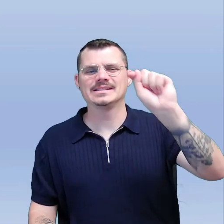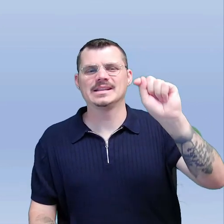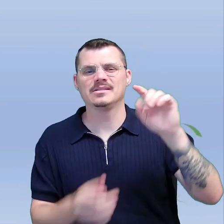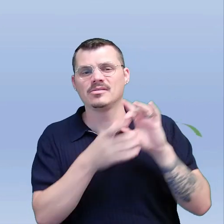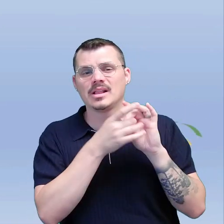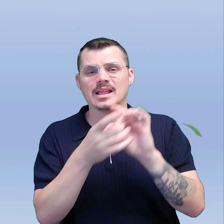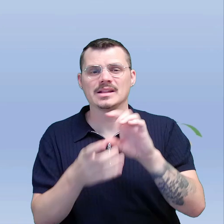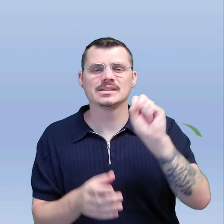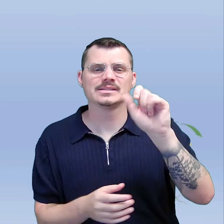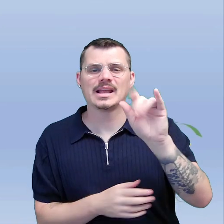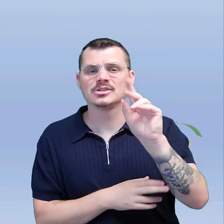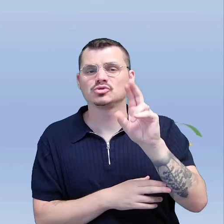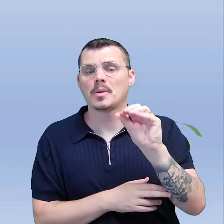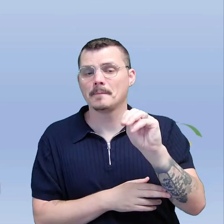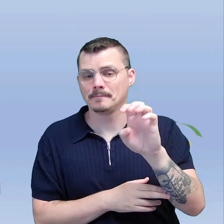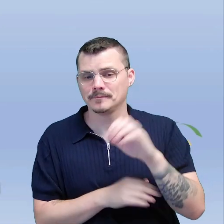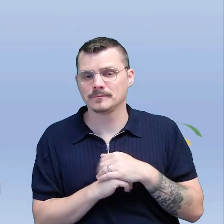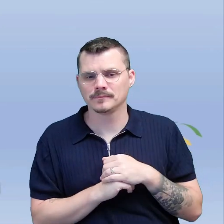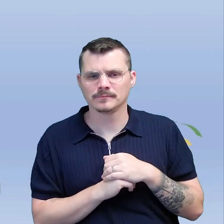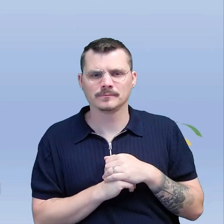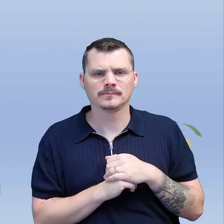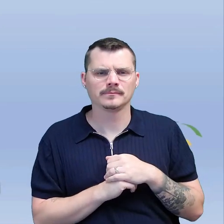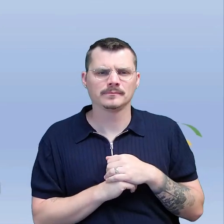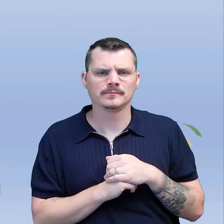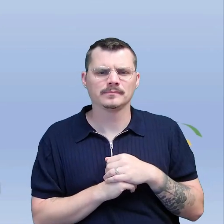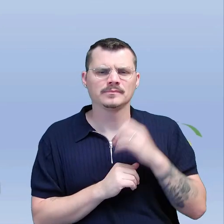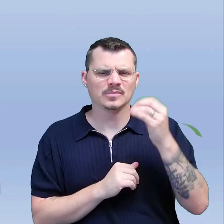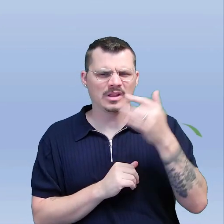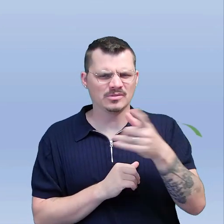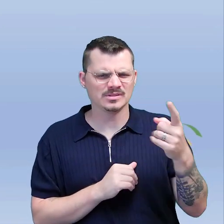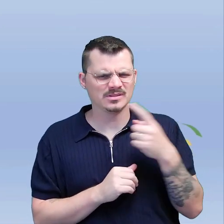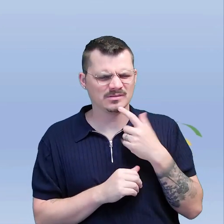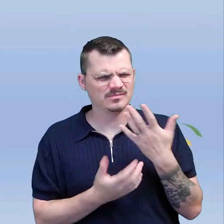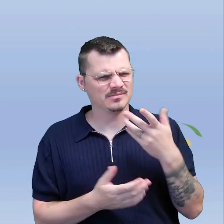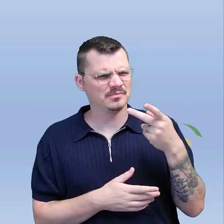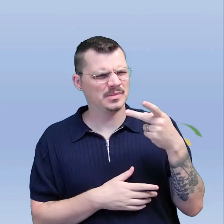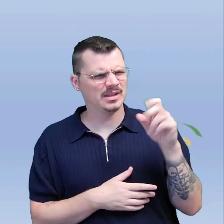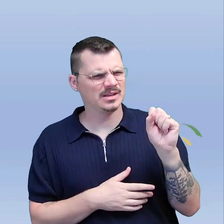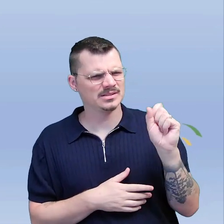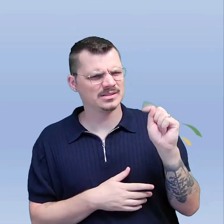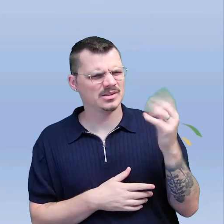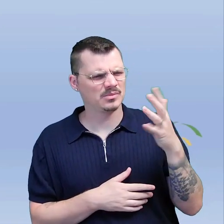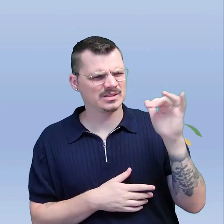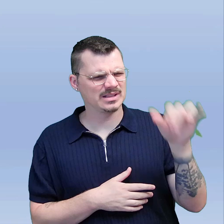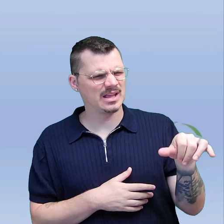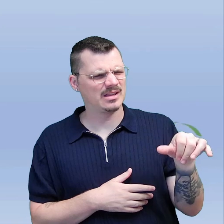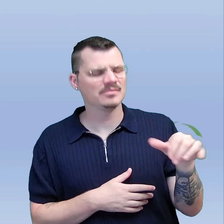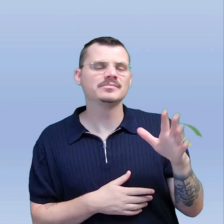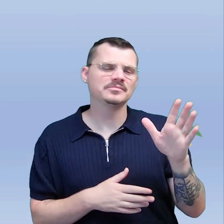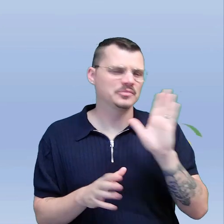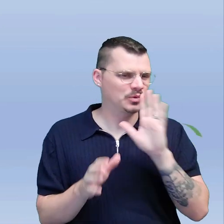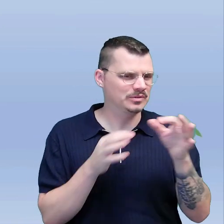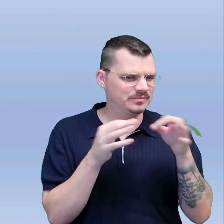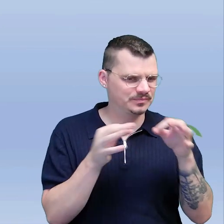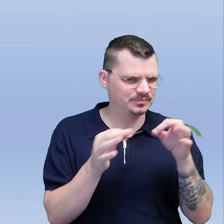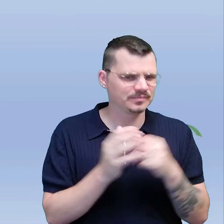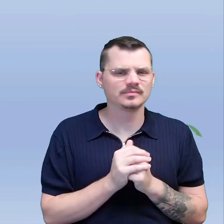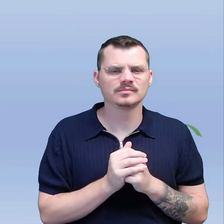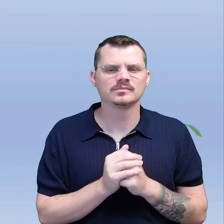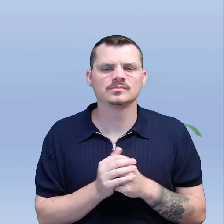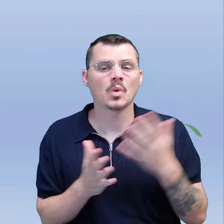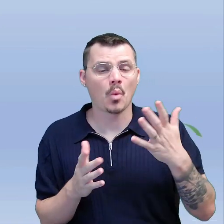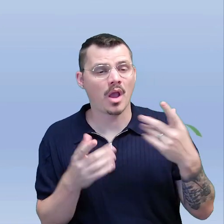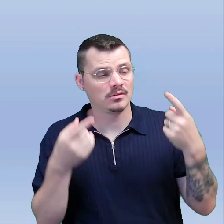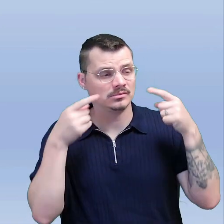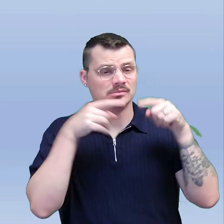PST-related syndromes. And you're saying to yourself, what's a PST, Ruth? I'll tell you in a minute. But what goes